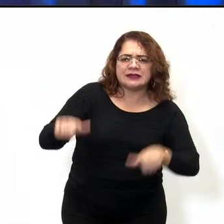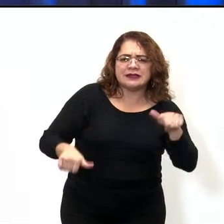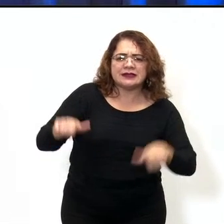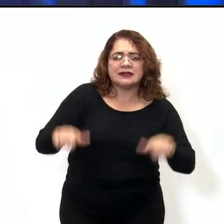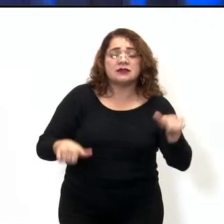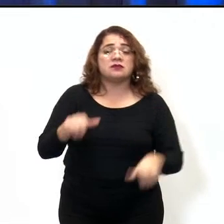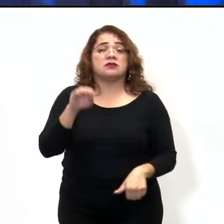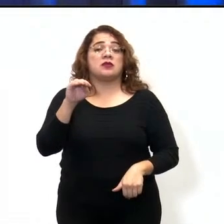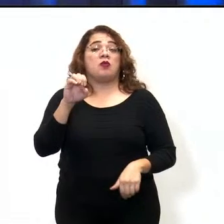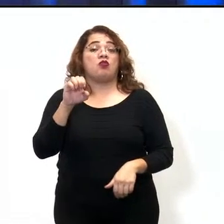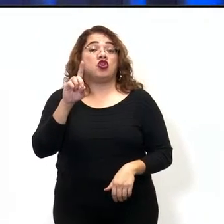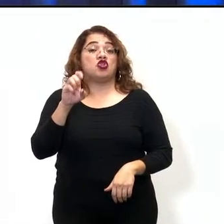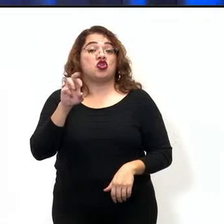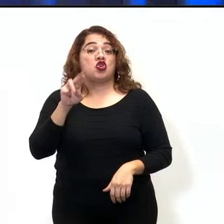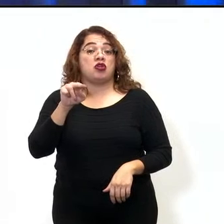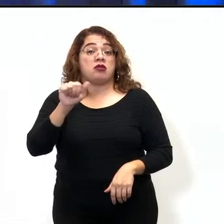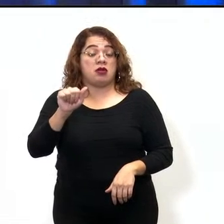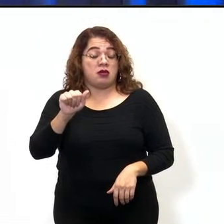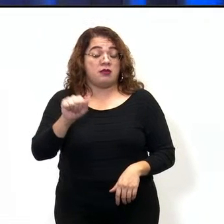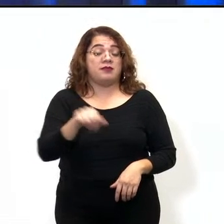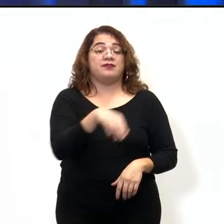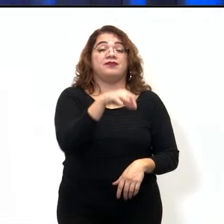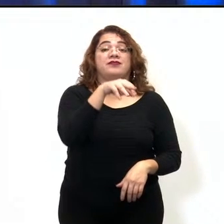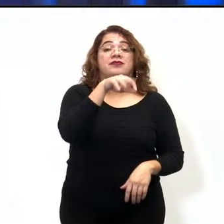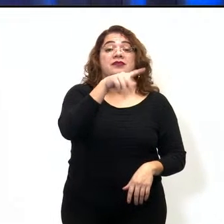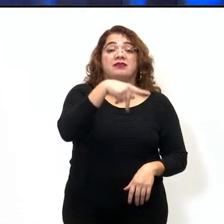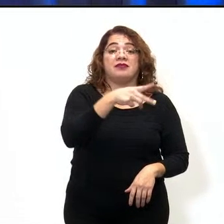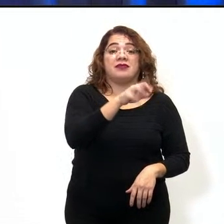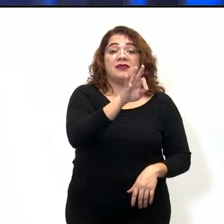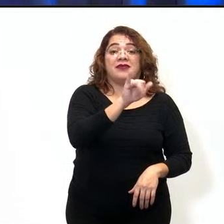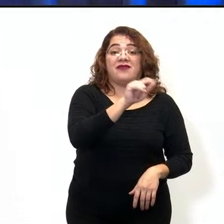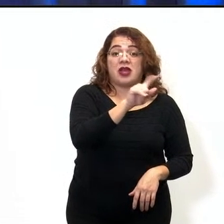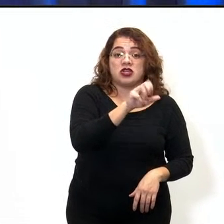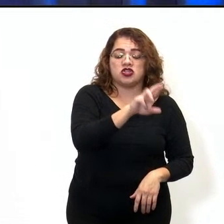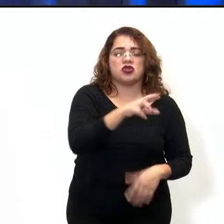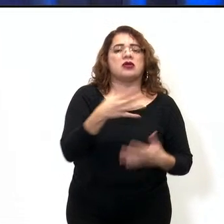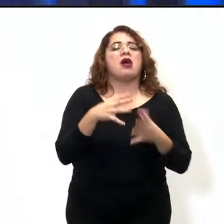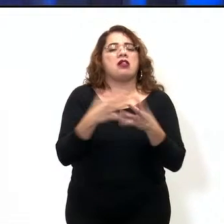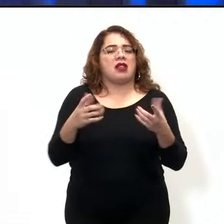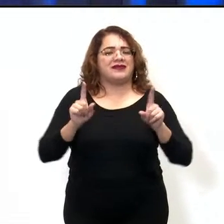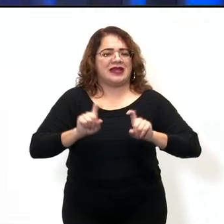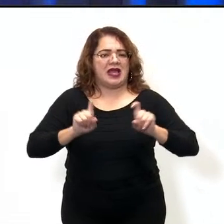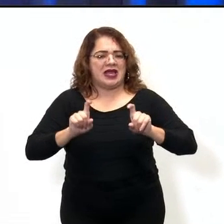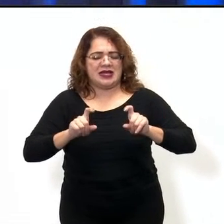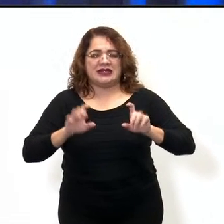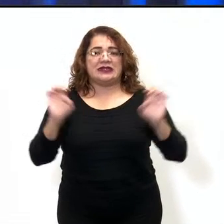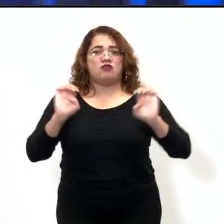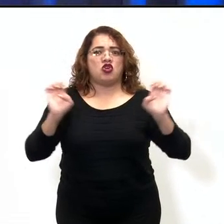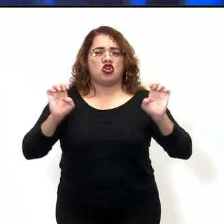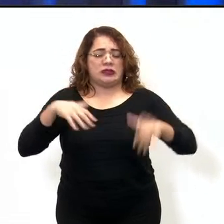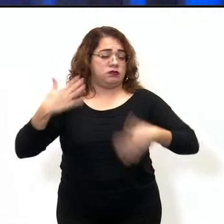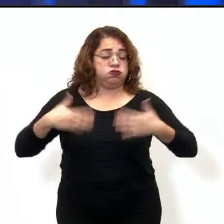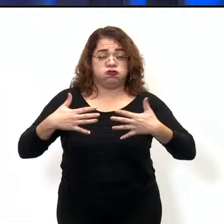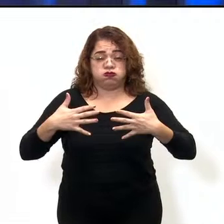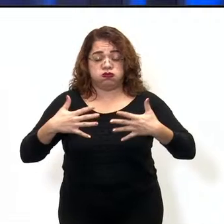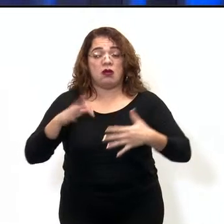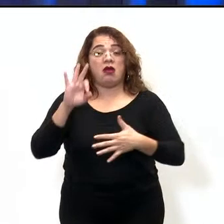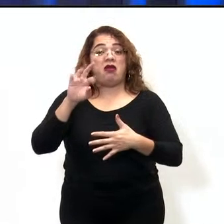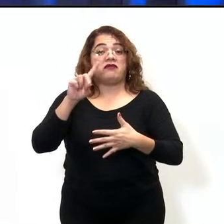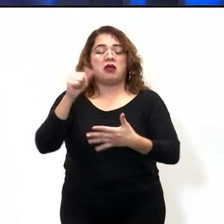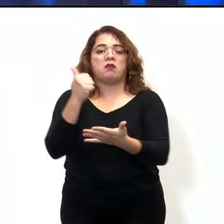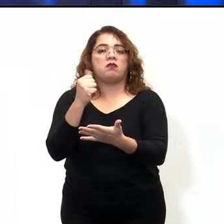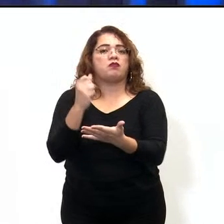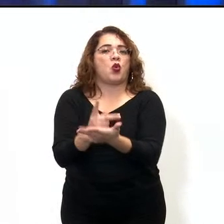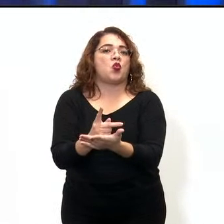both Moderna and Pfizer vaccine have gone through rigorous testing and clinical trials before being approved for this emergency use by the FDA, and